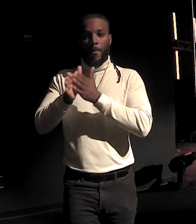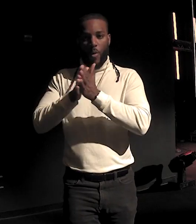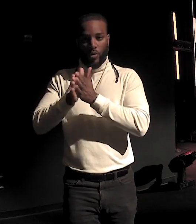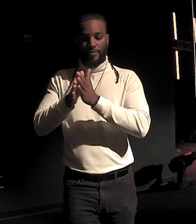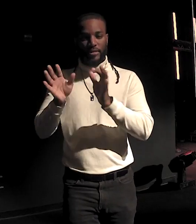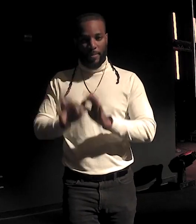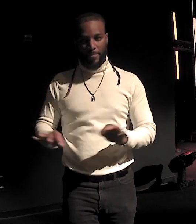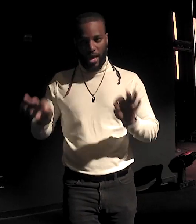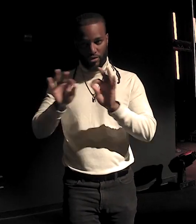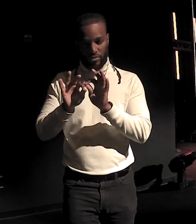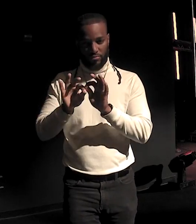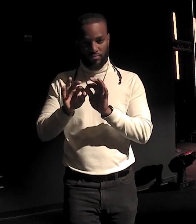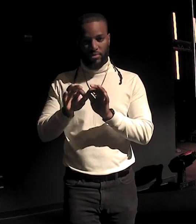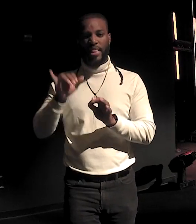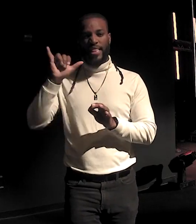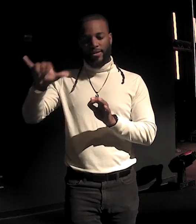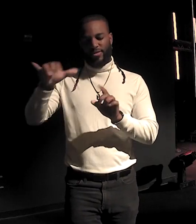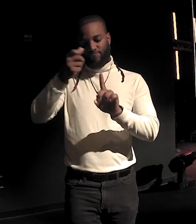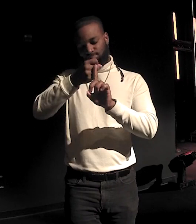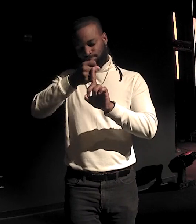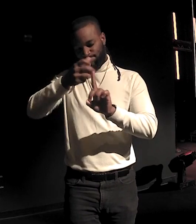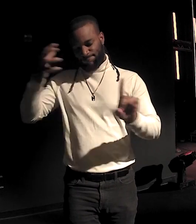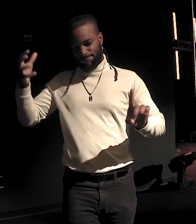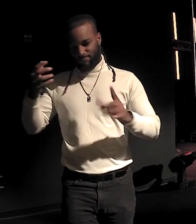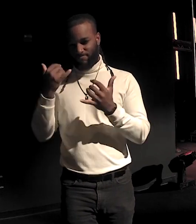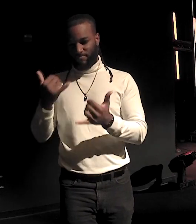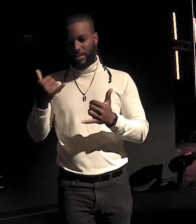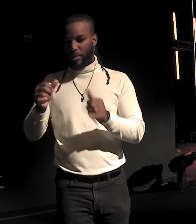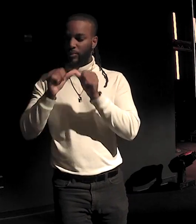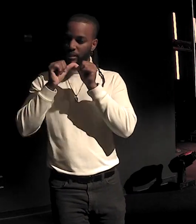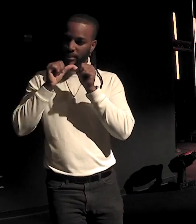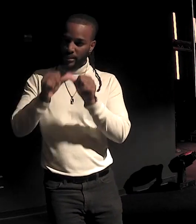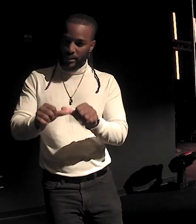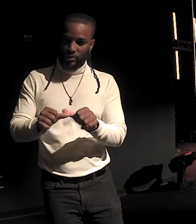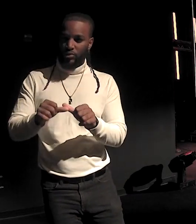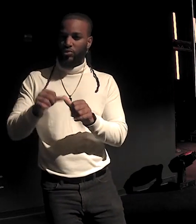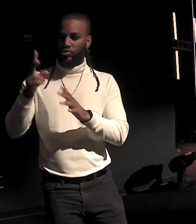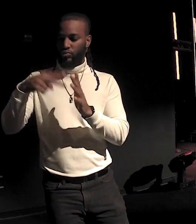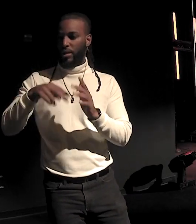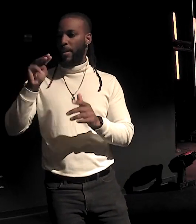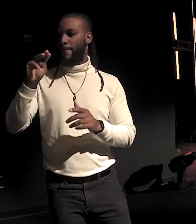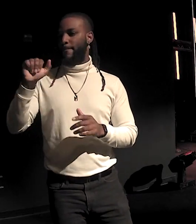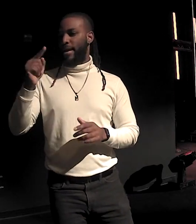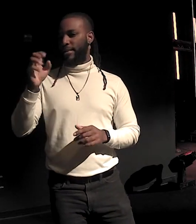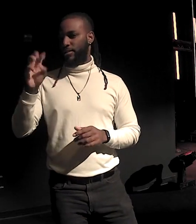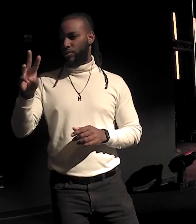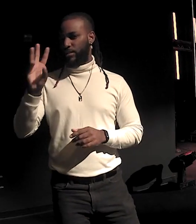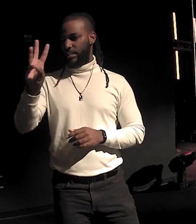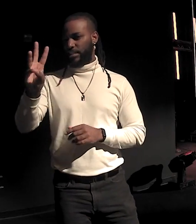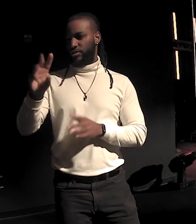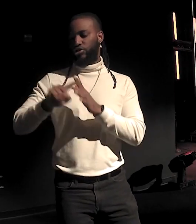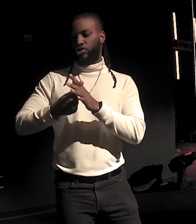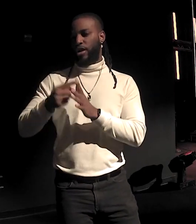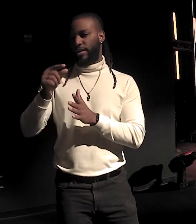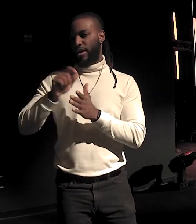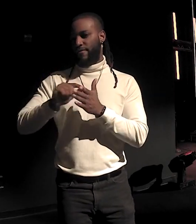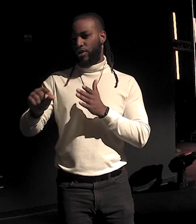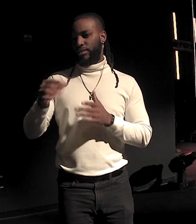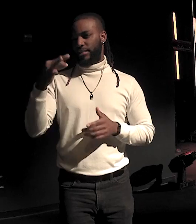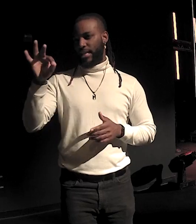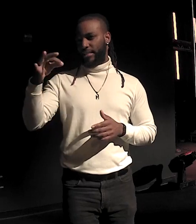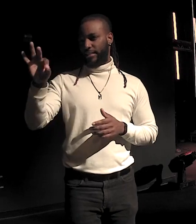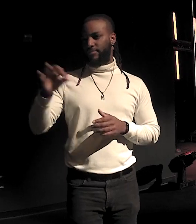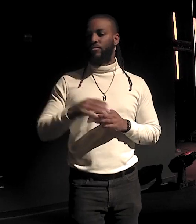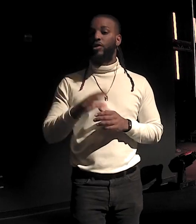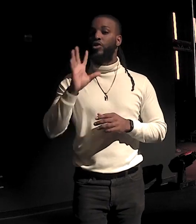matter. And that's what we're going to unpack today as we continue to walk through Matthew 6, starting in verse 19. We're